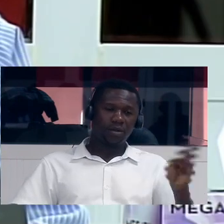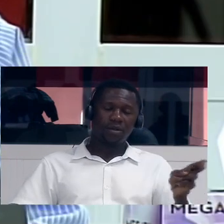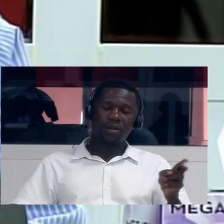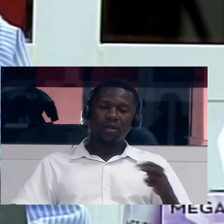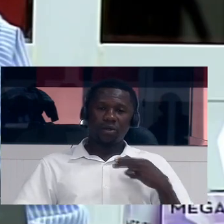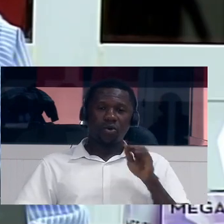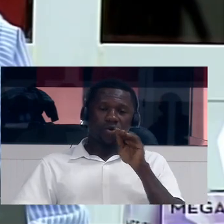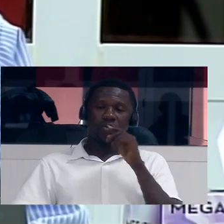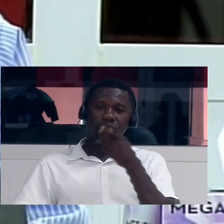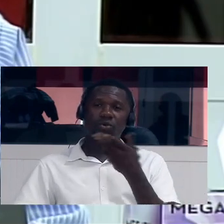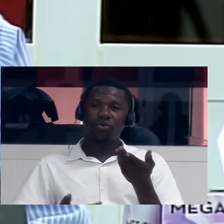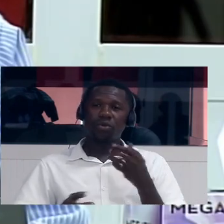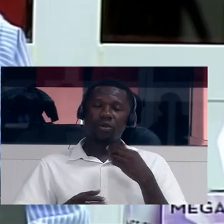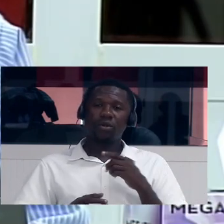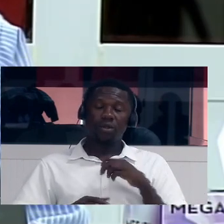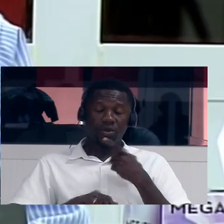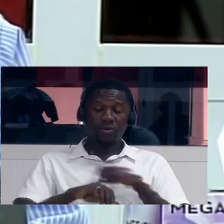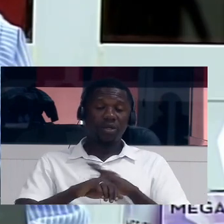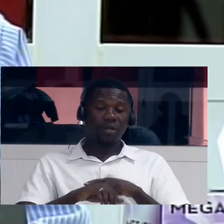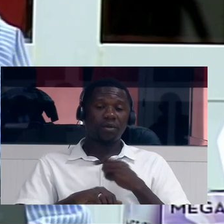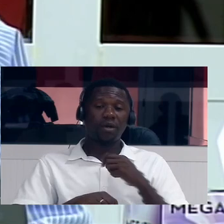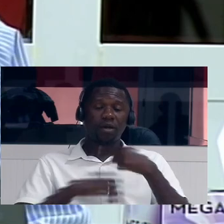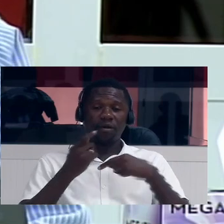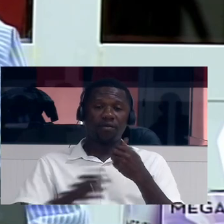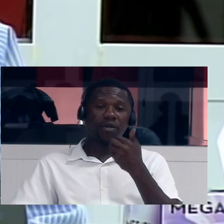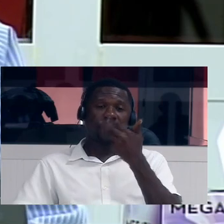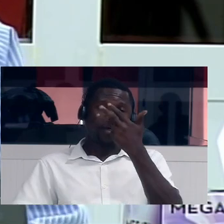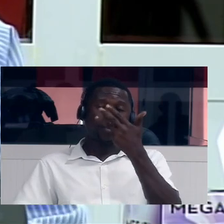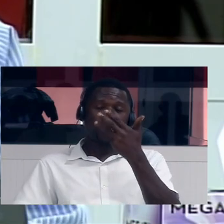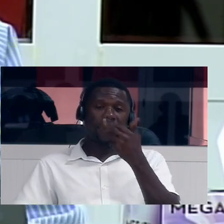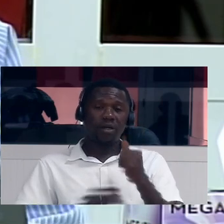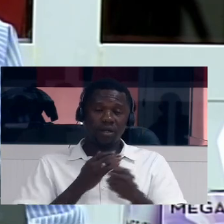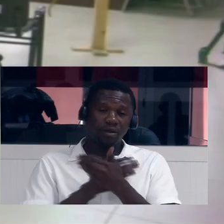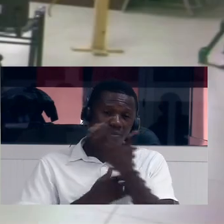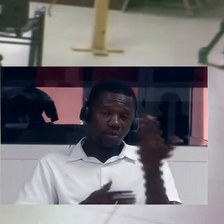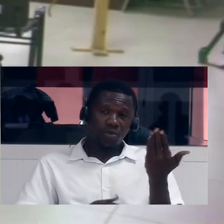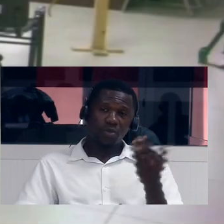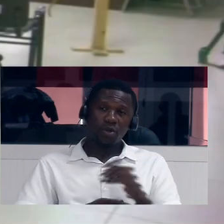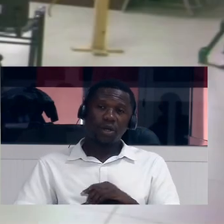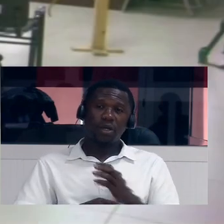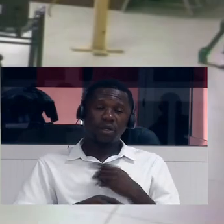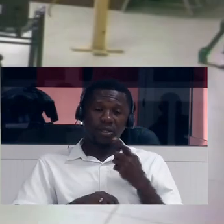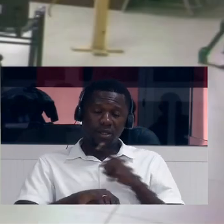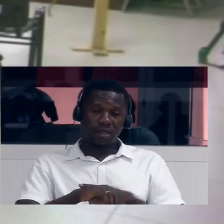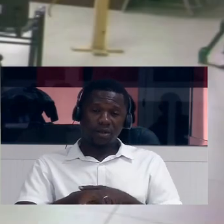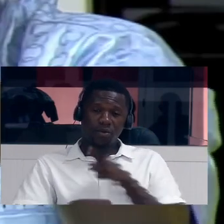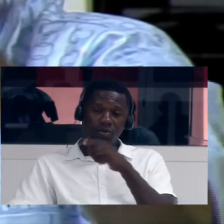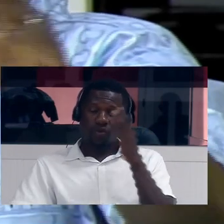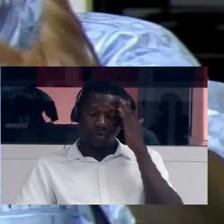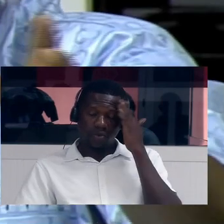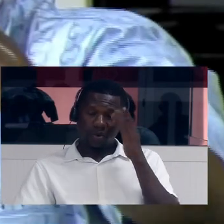from the Combos. That was after 9 a.m.? Must have been, yes, certainly. At that stage, you knew